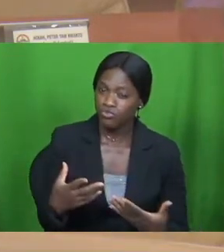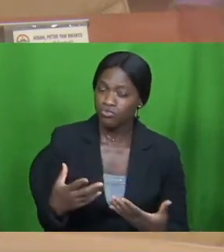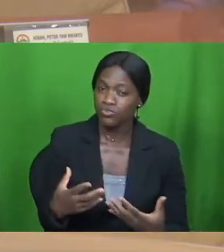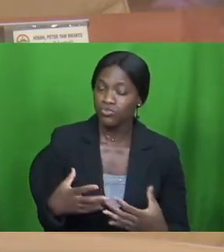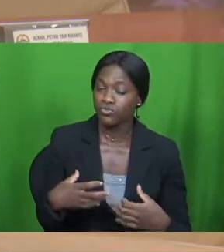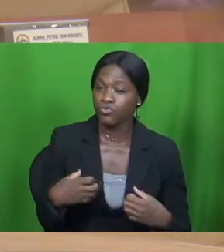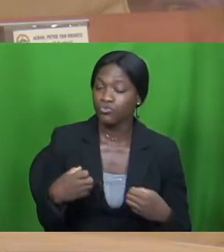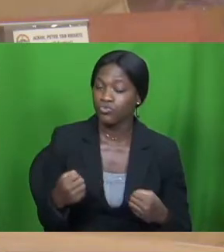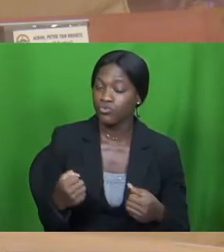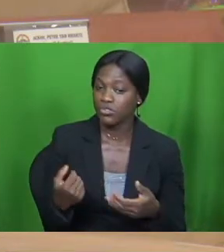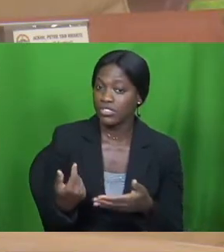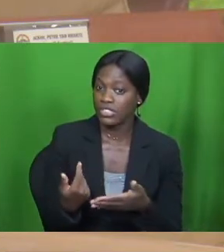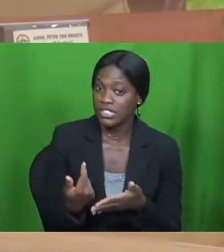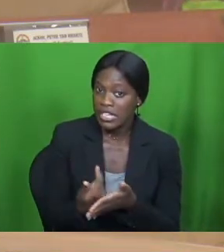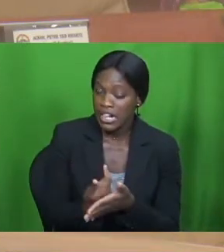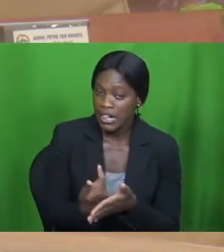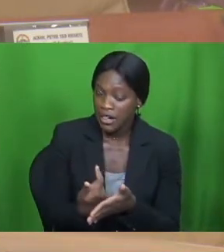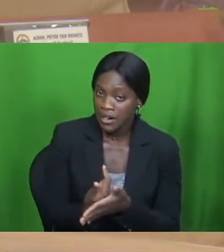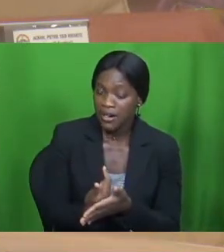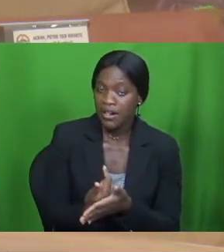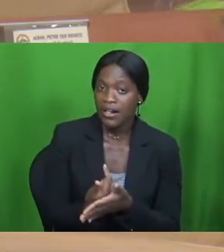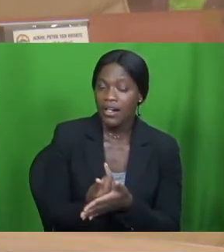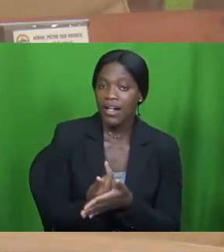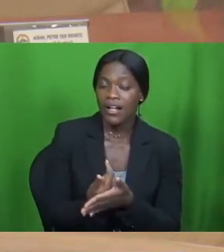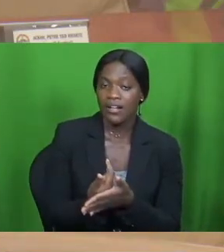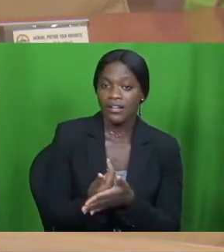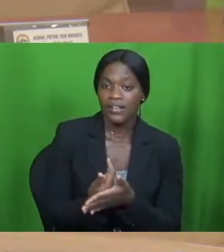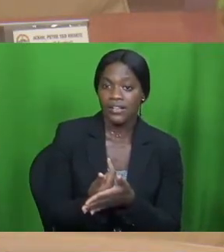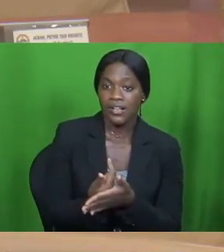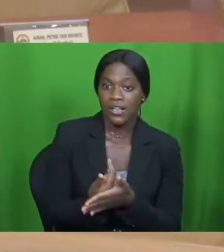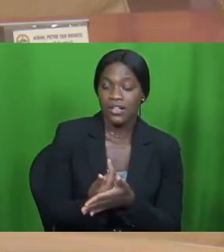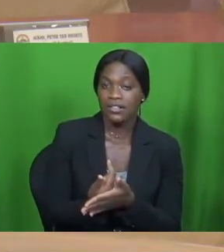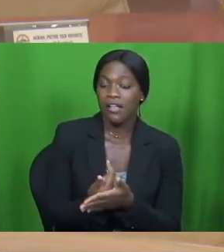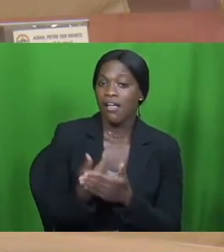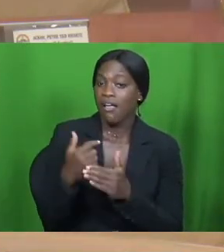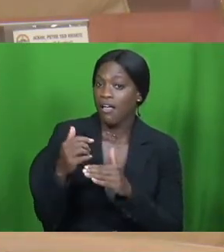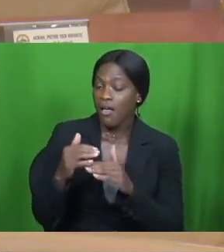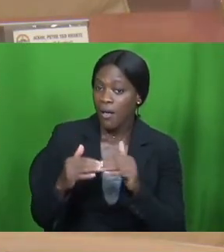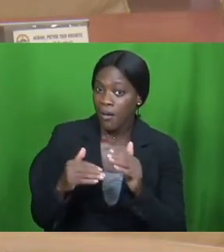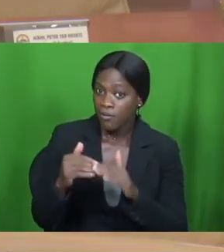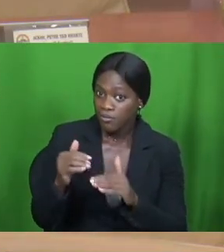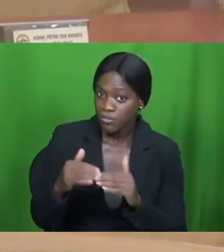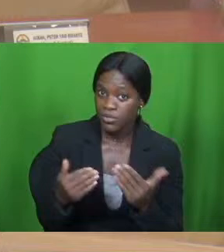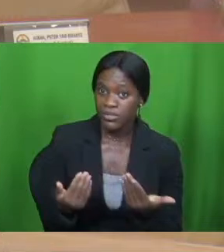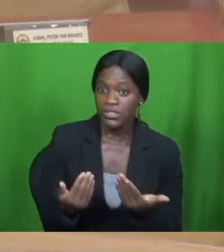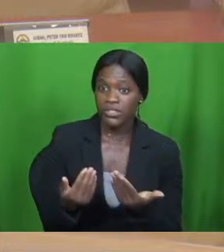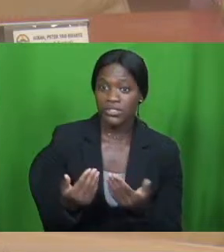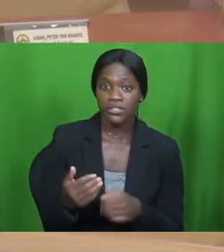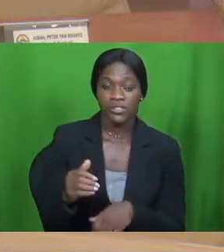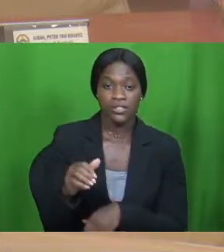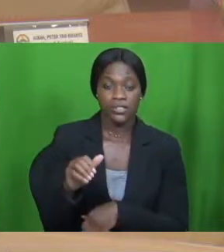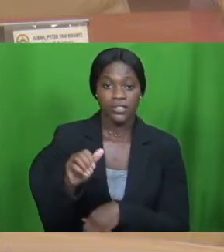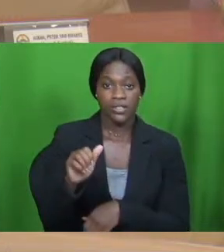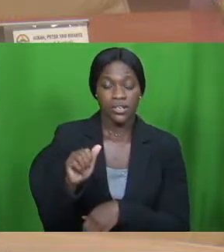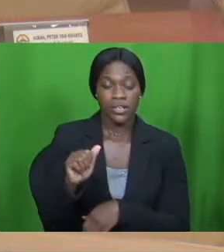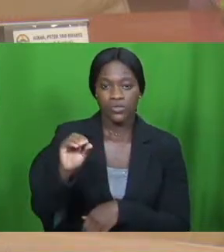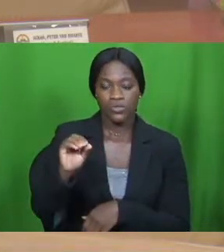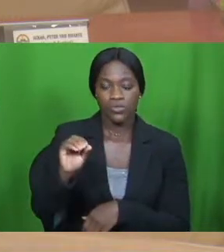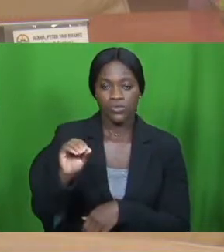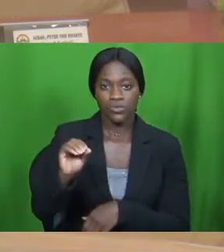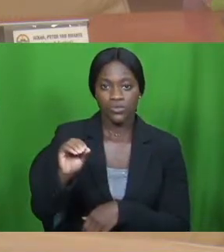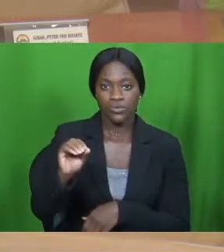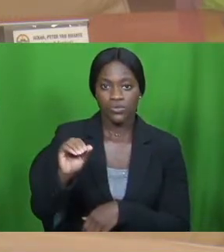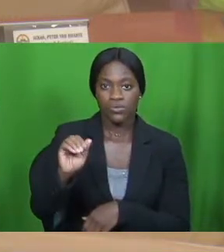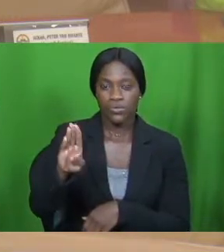to Ghana's efforts in the construction of the Atuabo gas project.